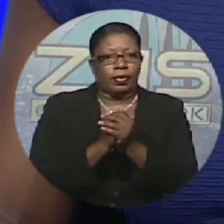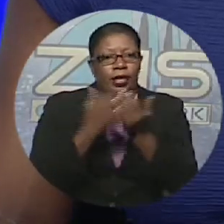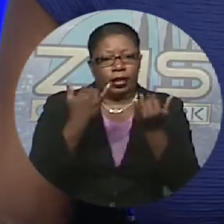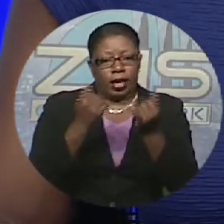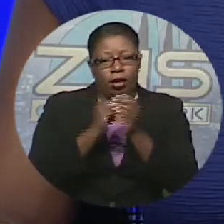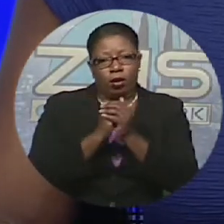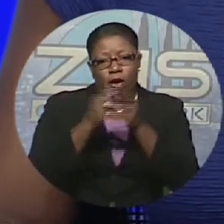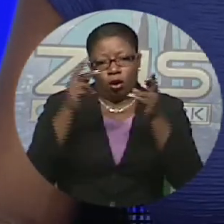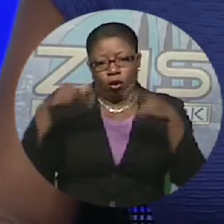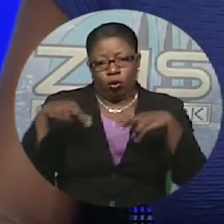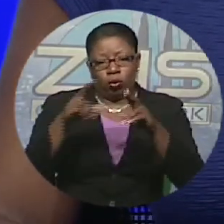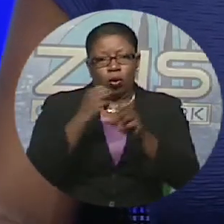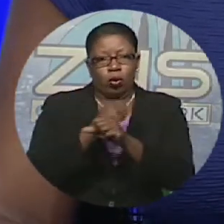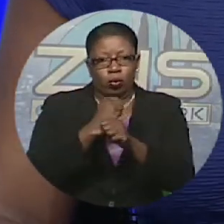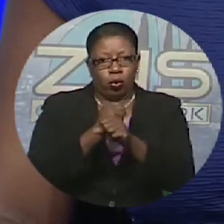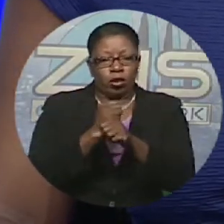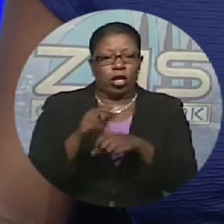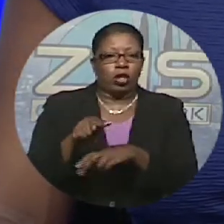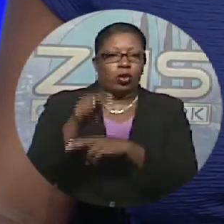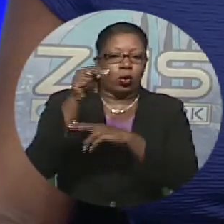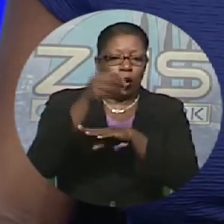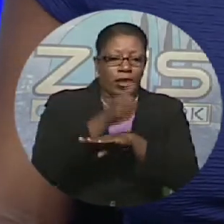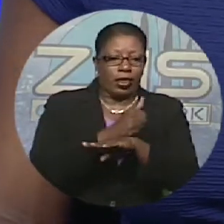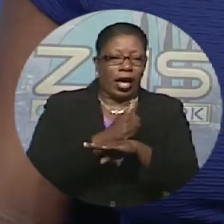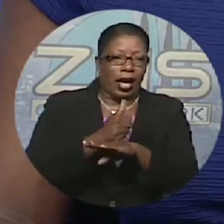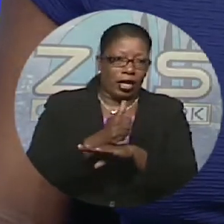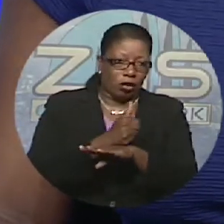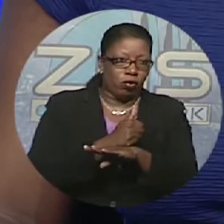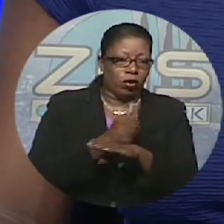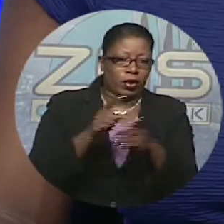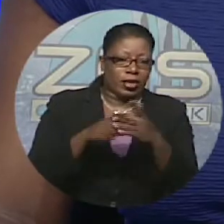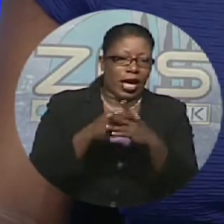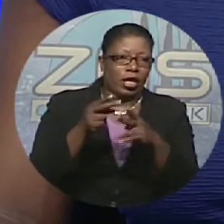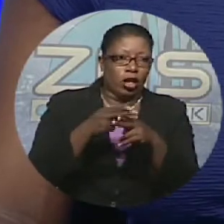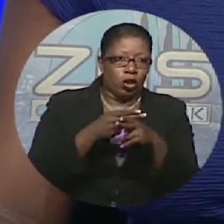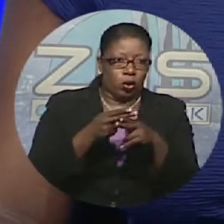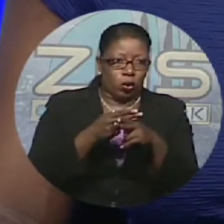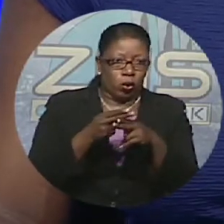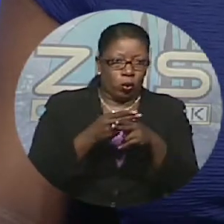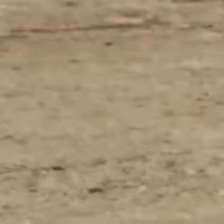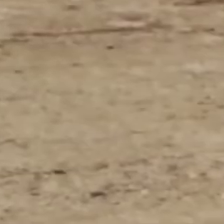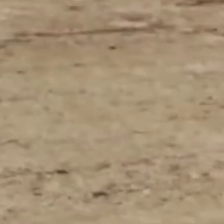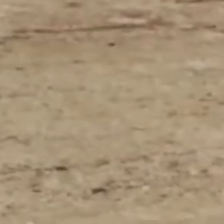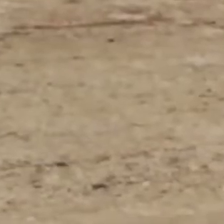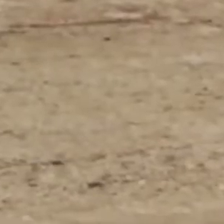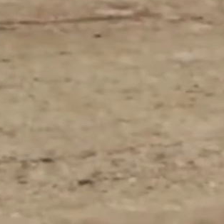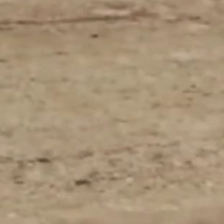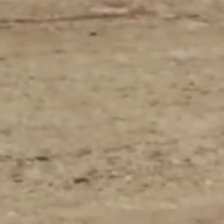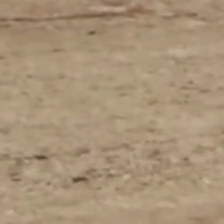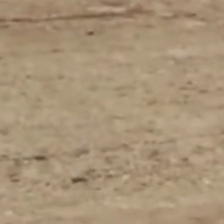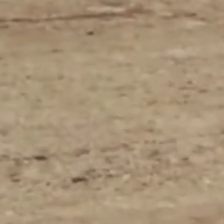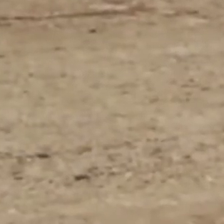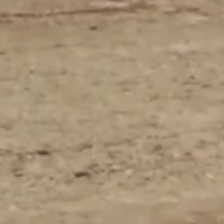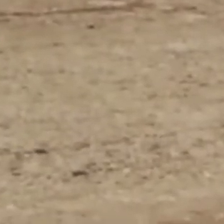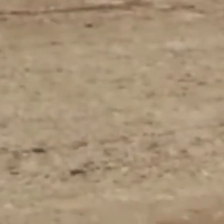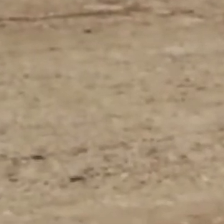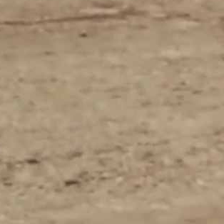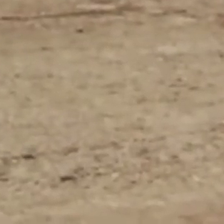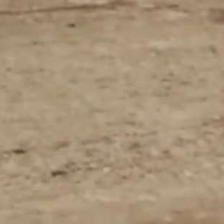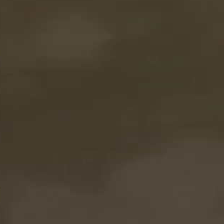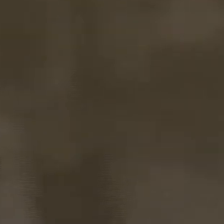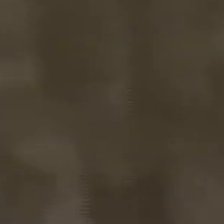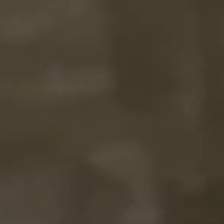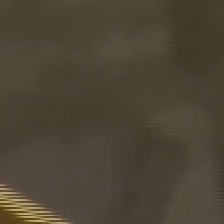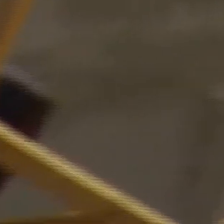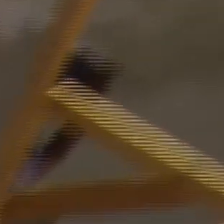Roadworks in North Andros are expected to begin soon ahead of the September opening date for the multi-million dollar Bahamas Agricultural